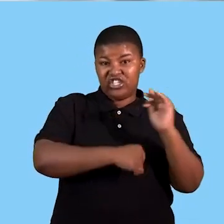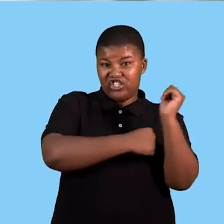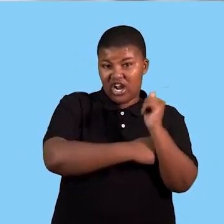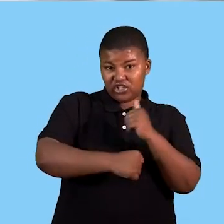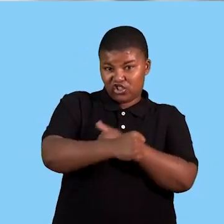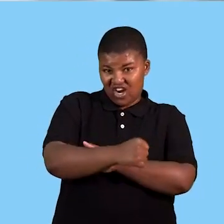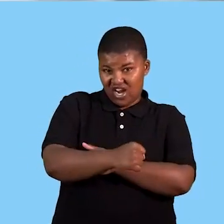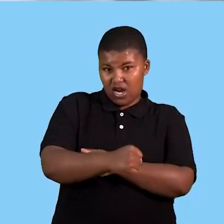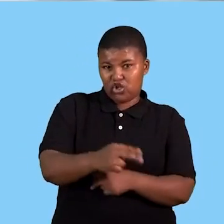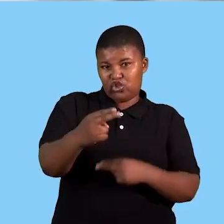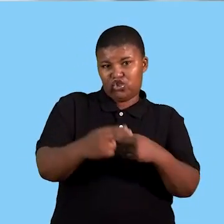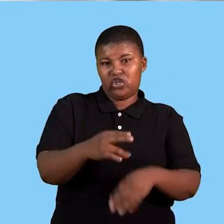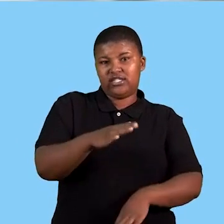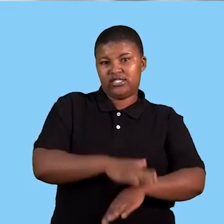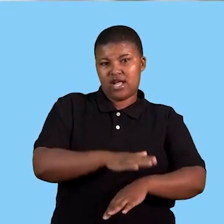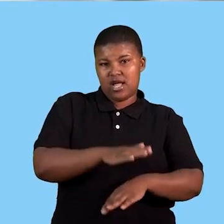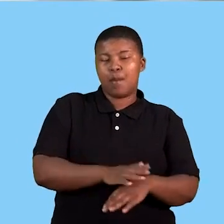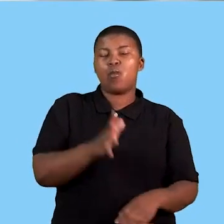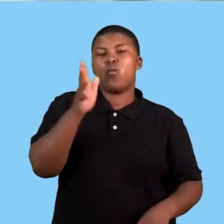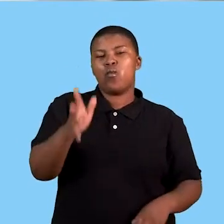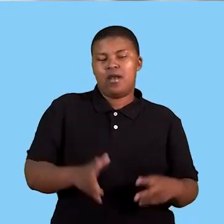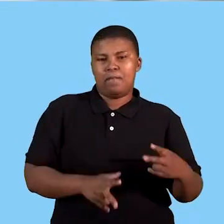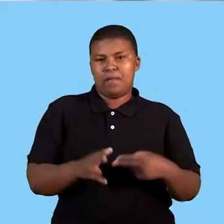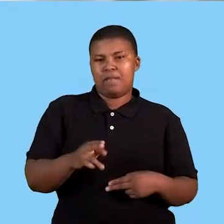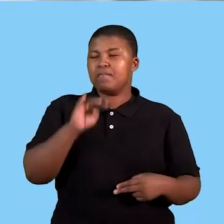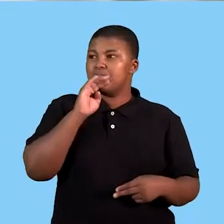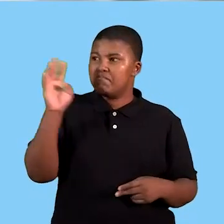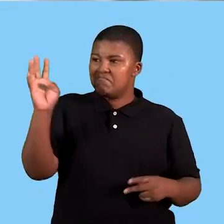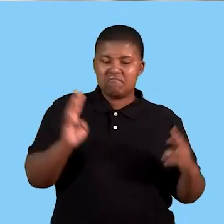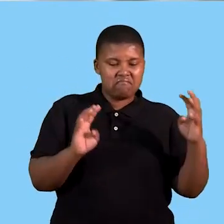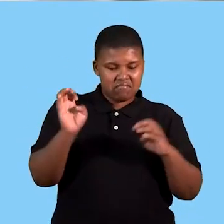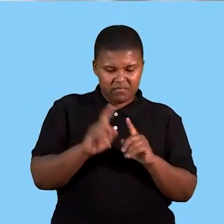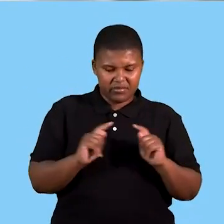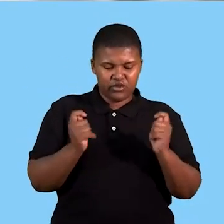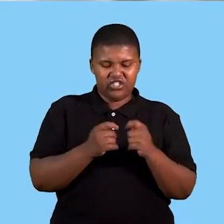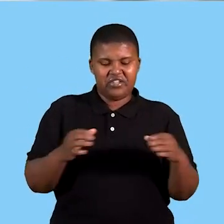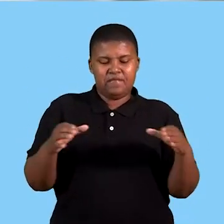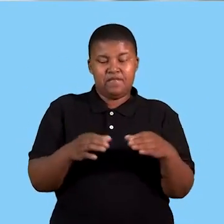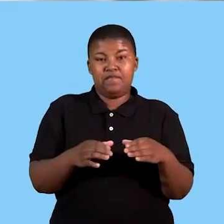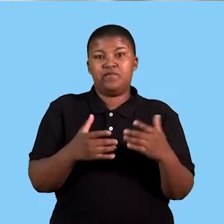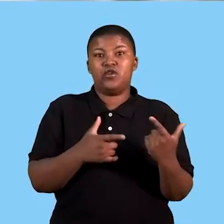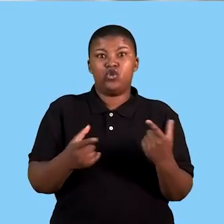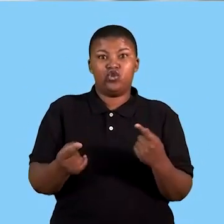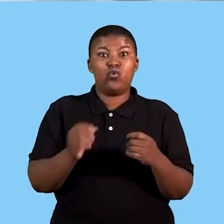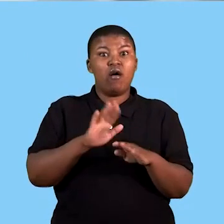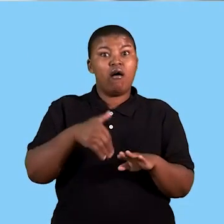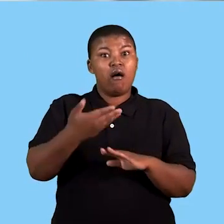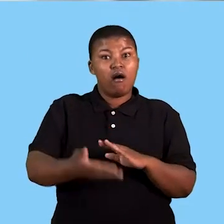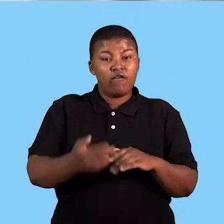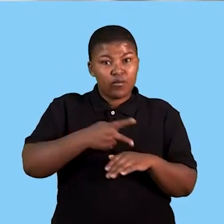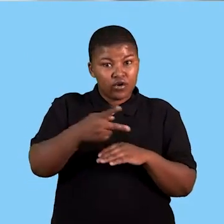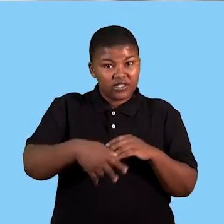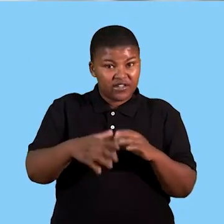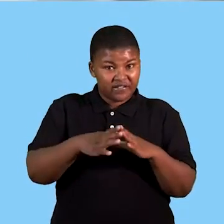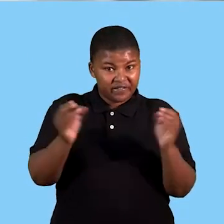structure is a temporary structure, so they will be together as a team until the whole task is completed. Where